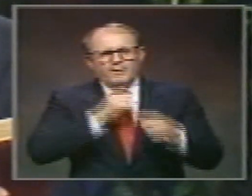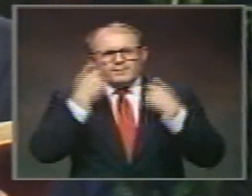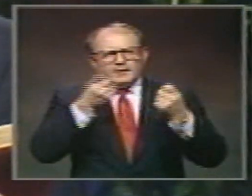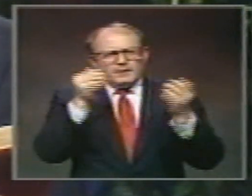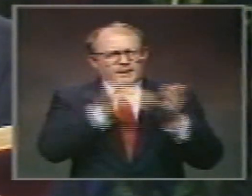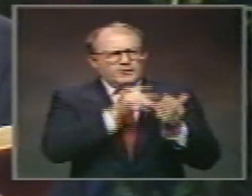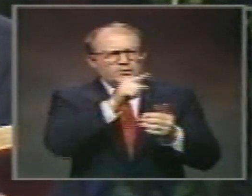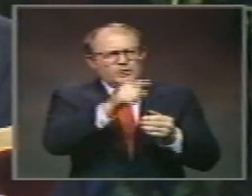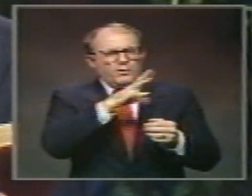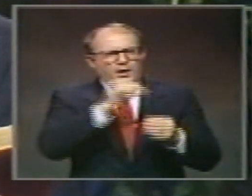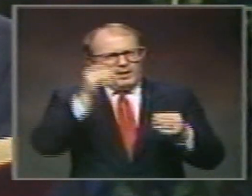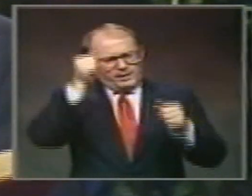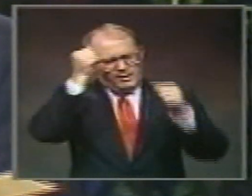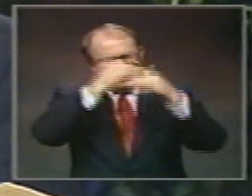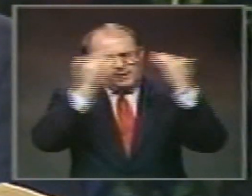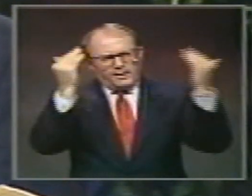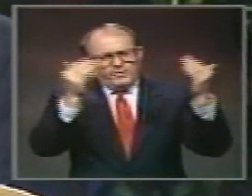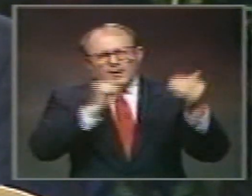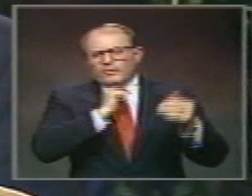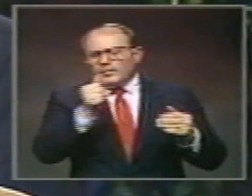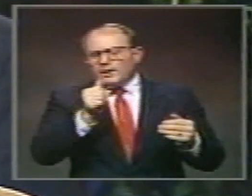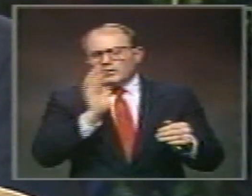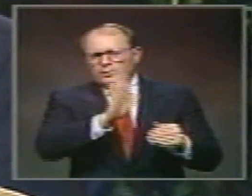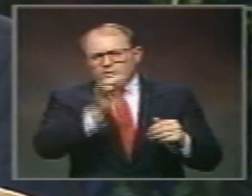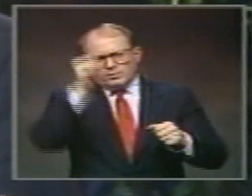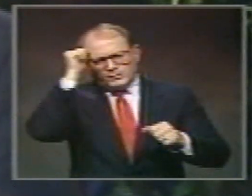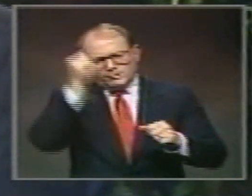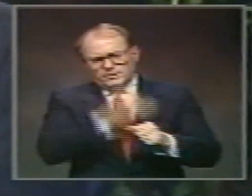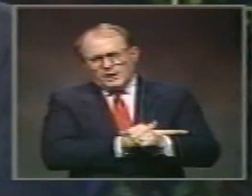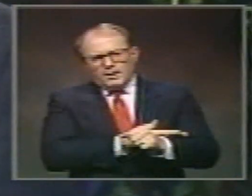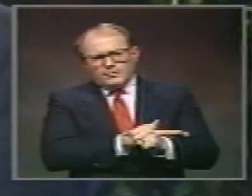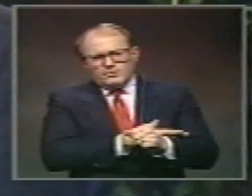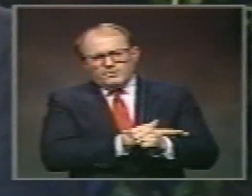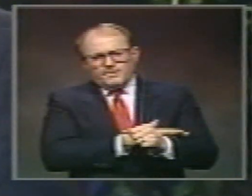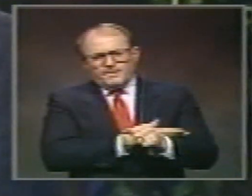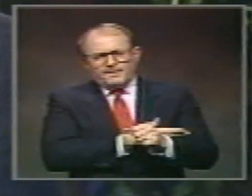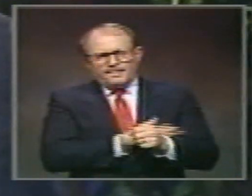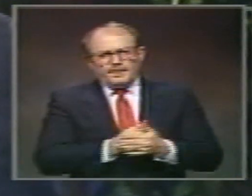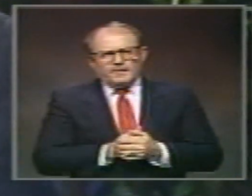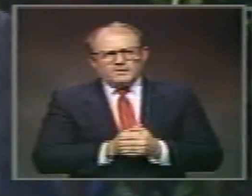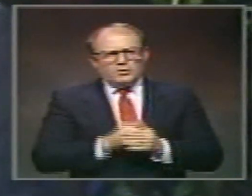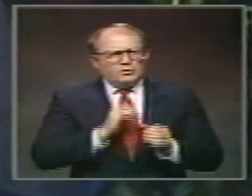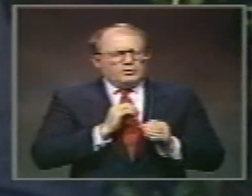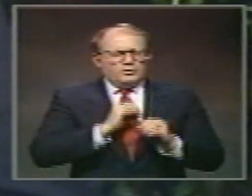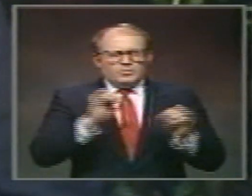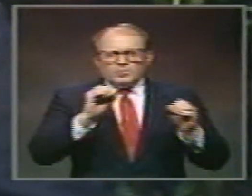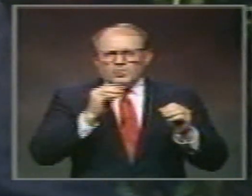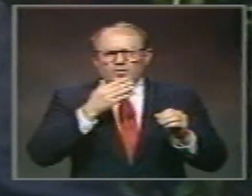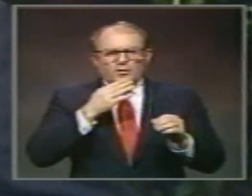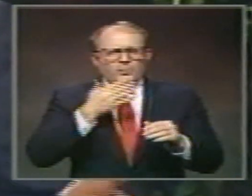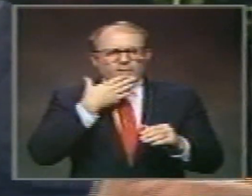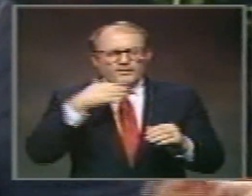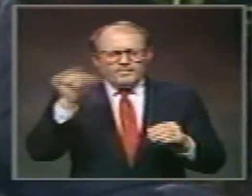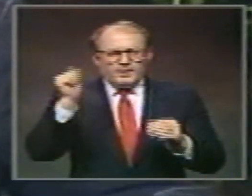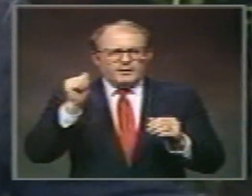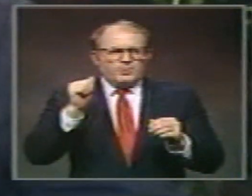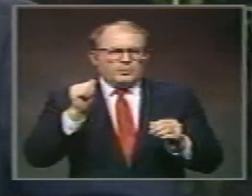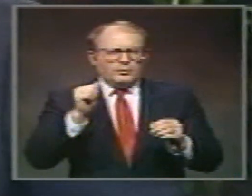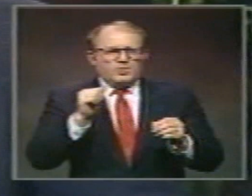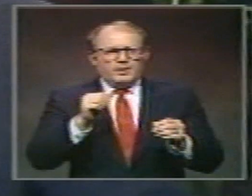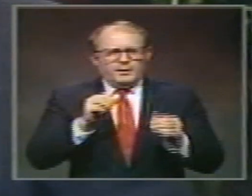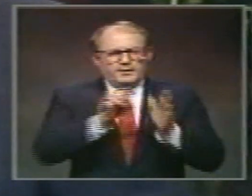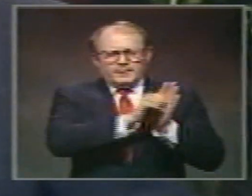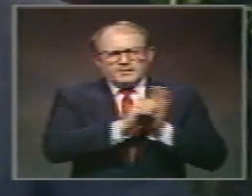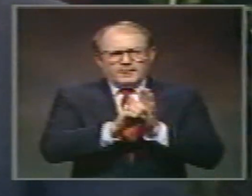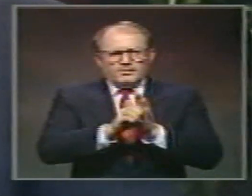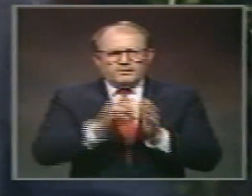and no more worthy to be called thy son. No clearer definition, no more beautiful picture of repentance can be painted with the